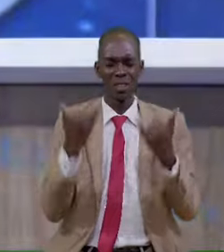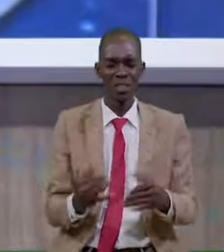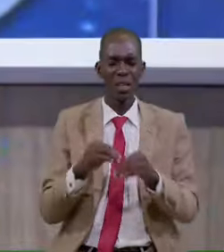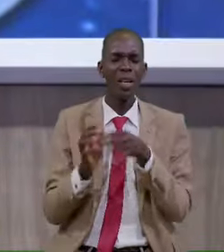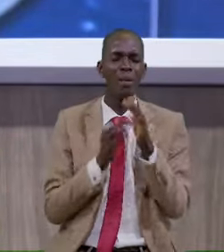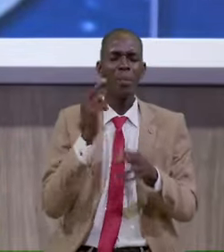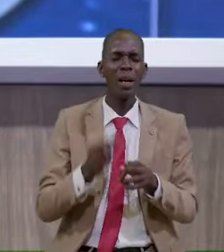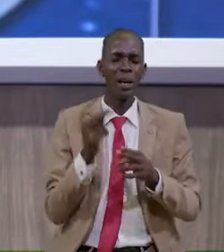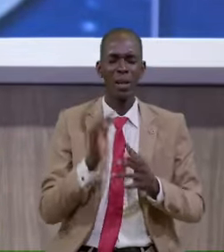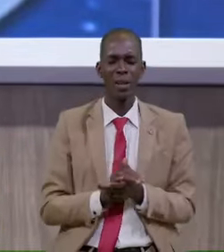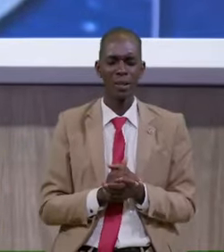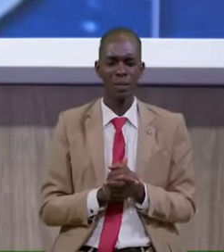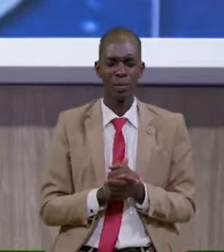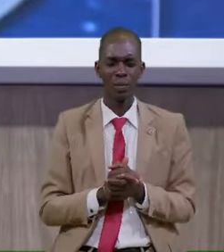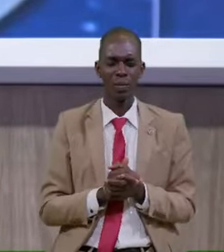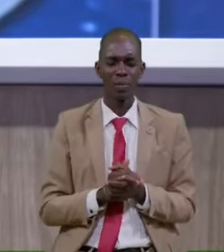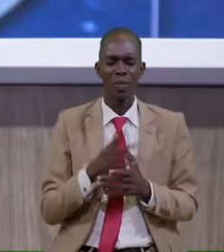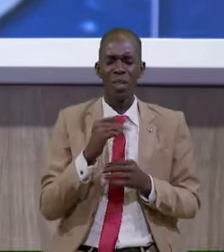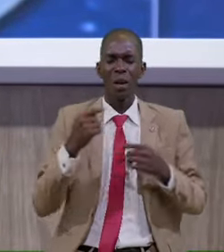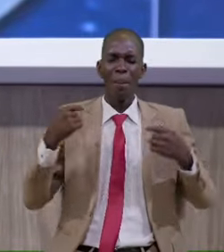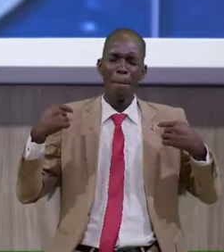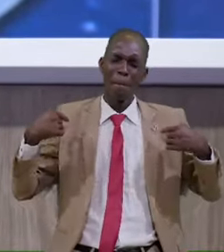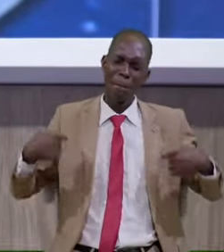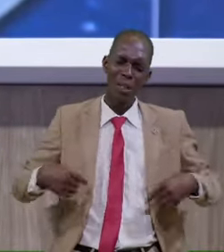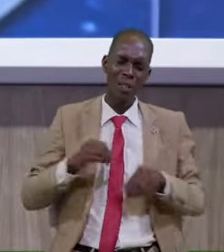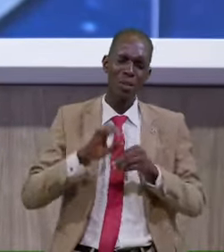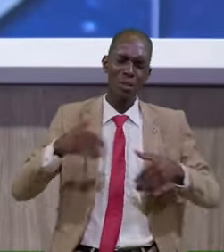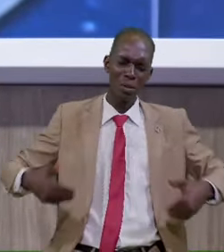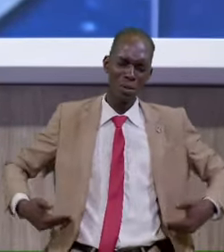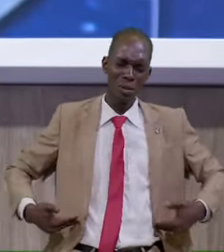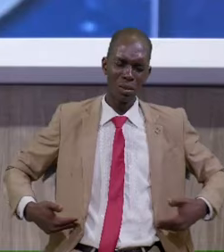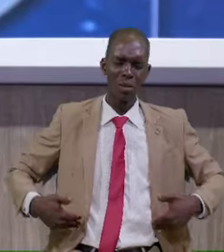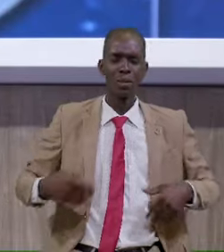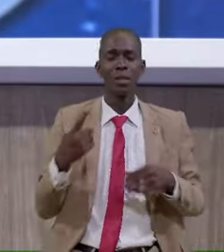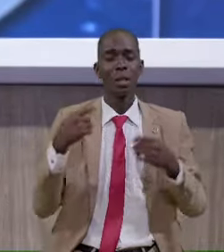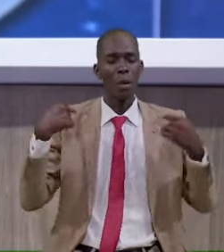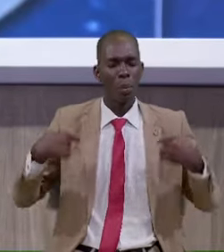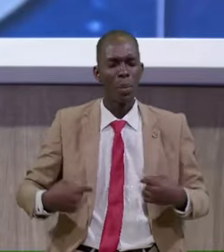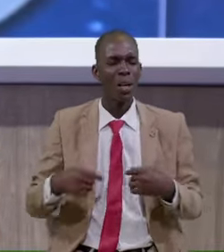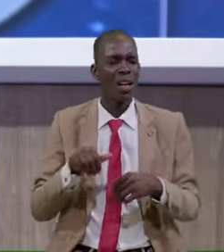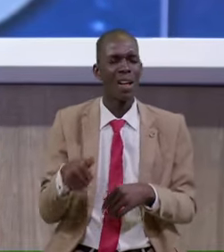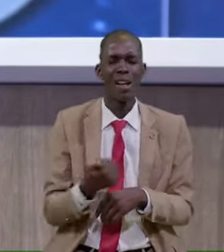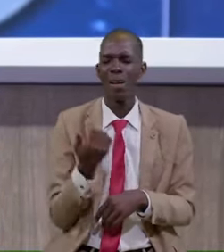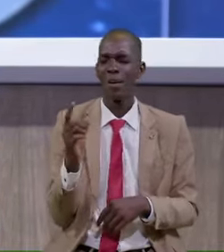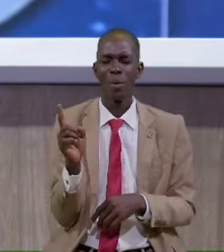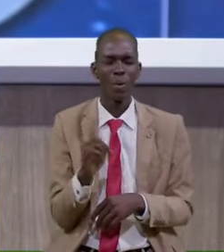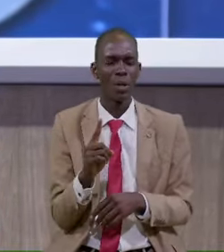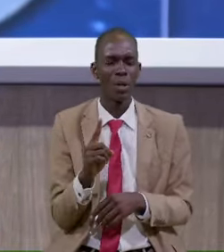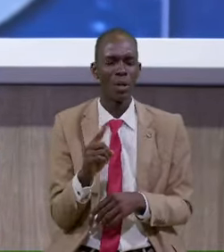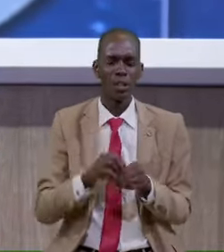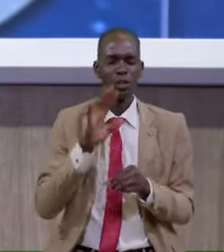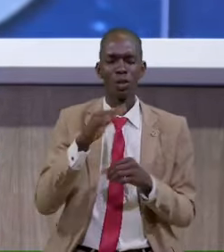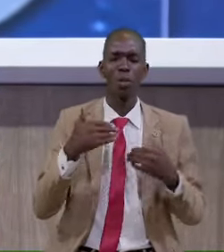name. The pain in your waist, the pain anywhere in your